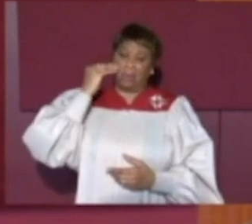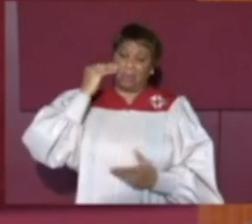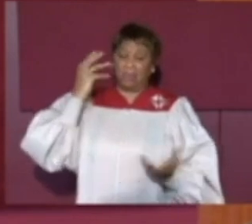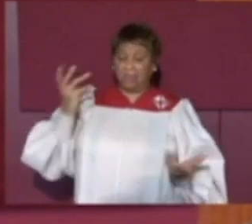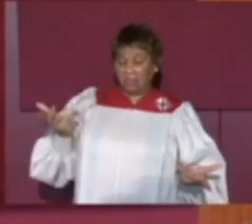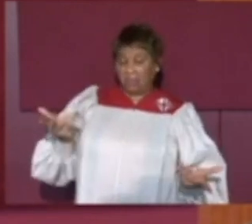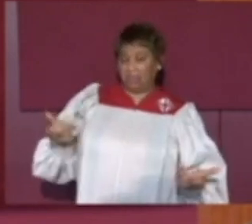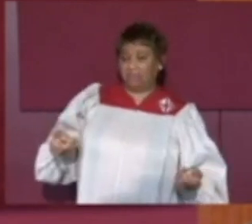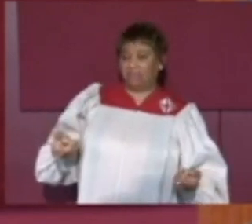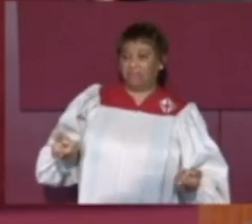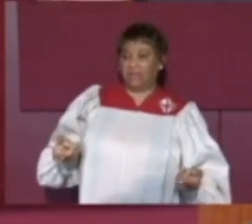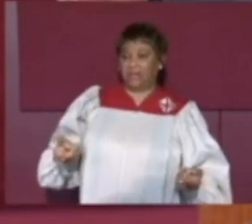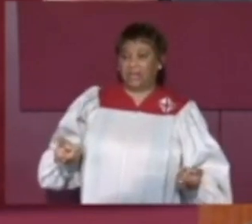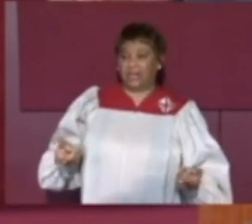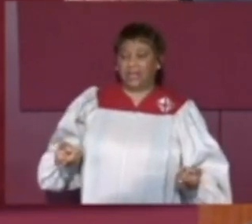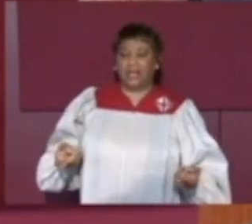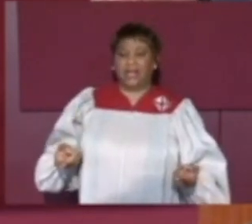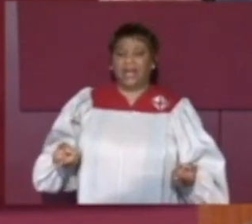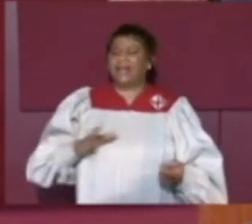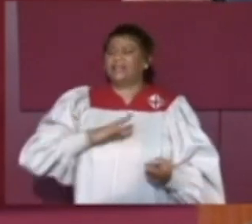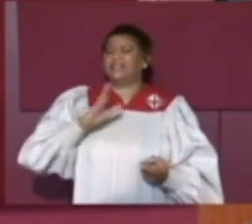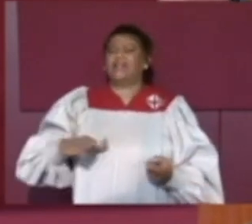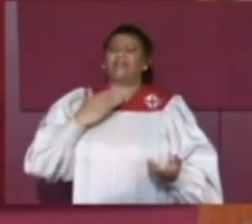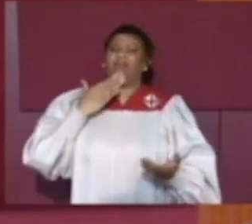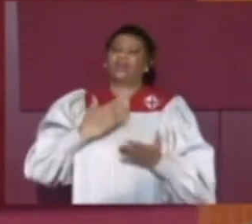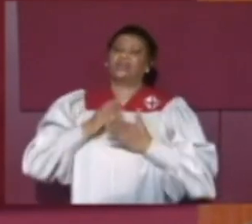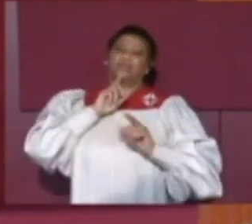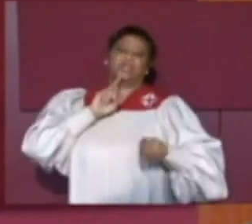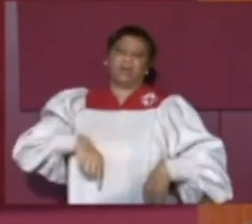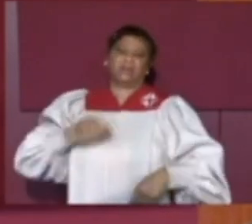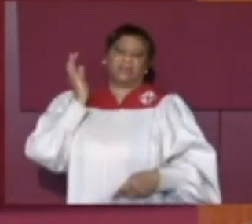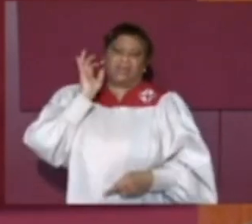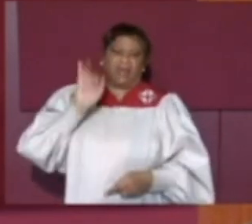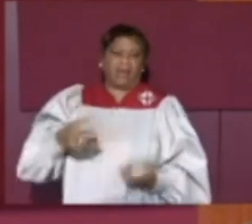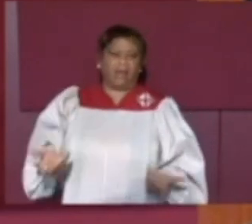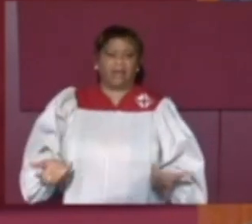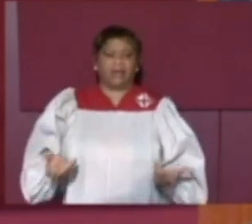Because we know, right. To which there's never a good response to that.